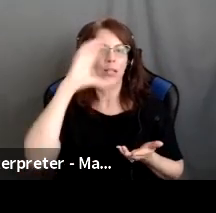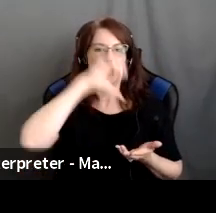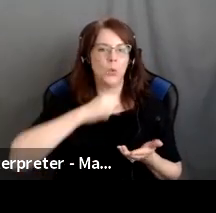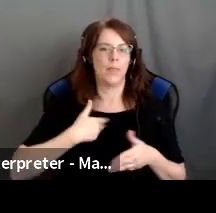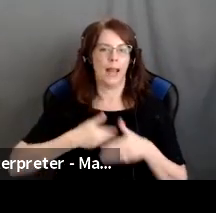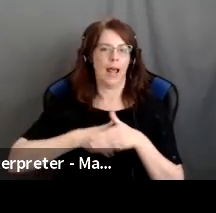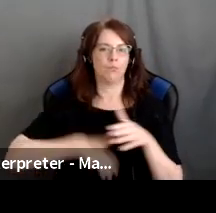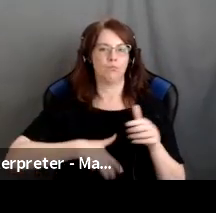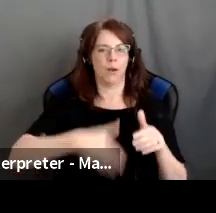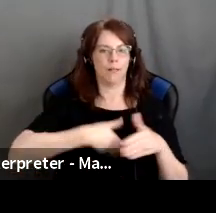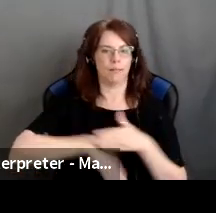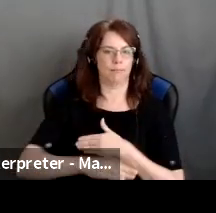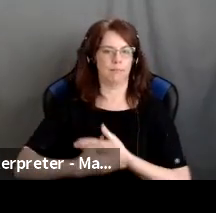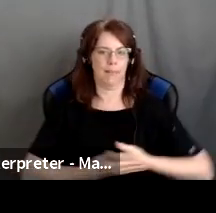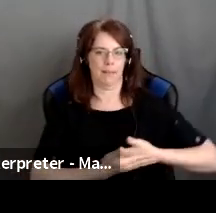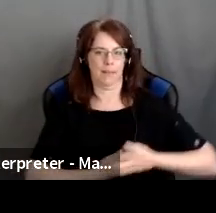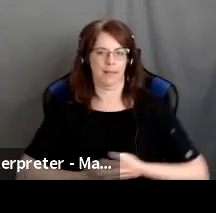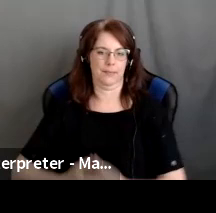baby.